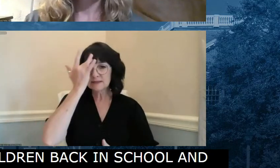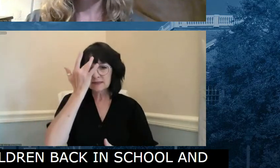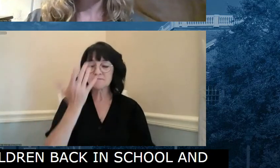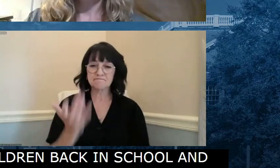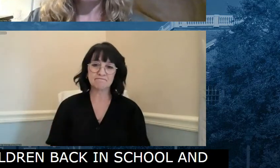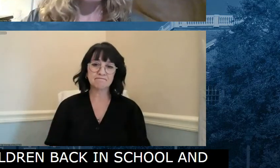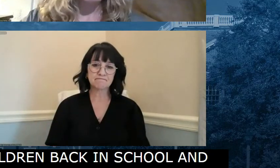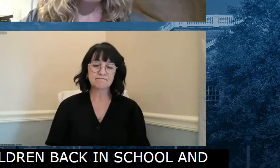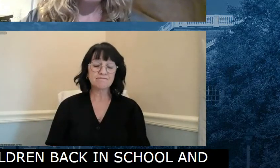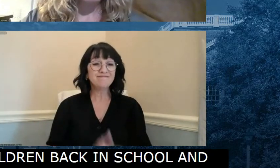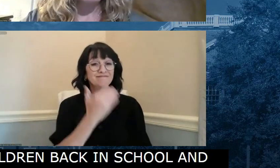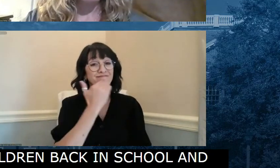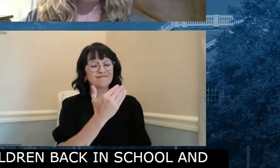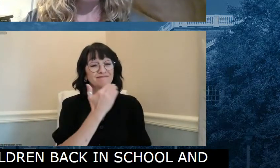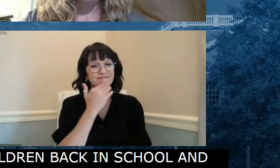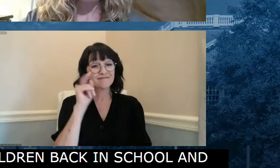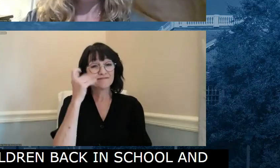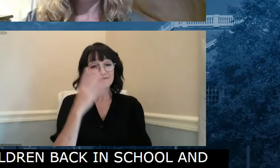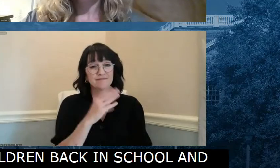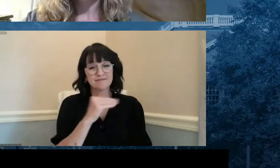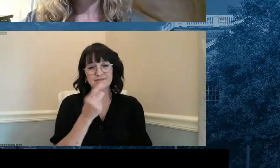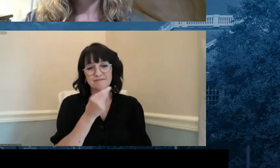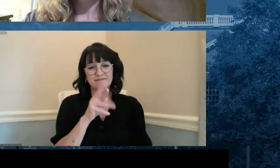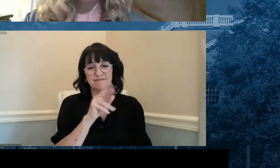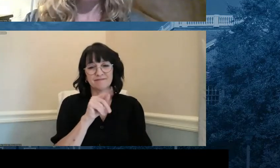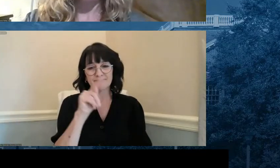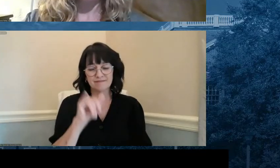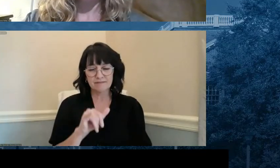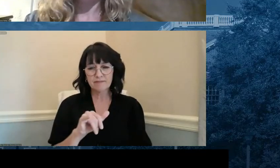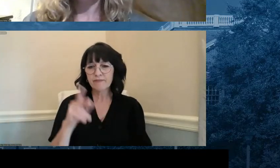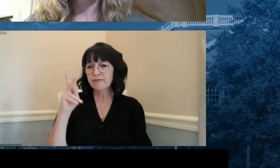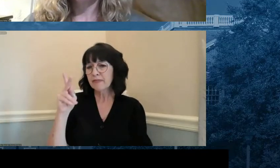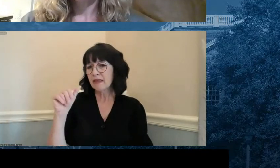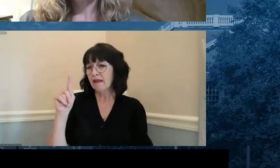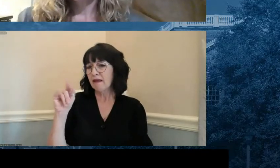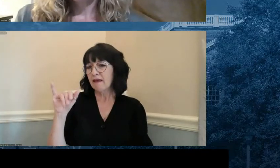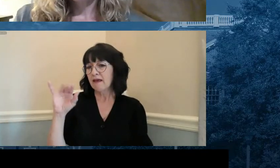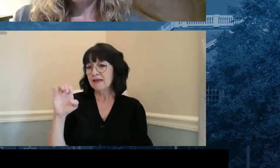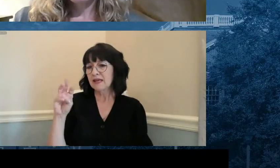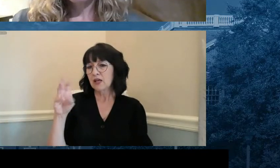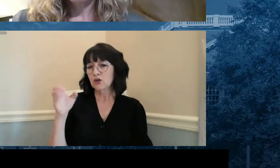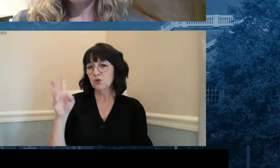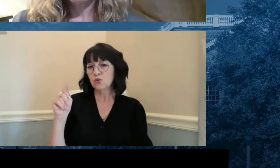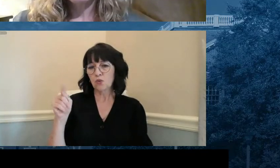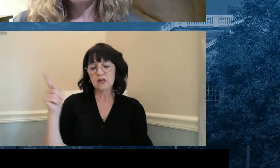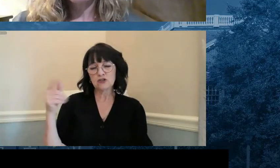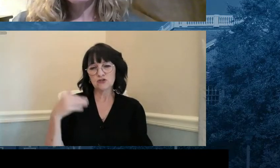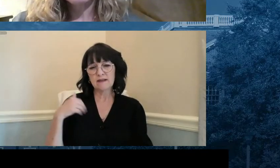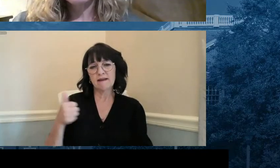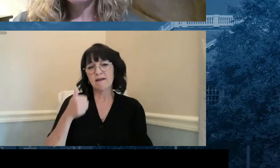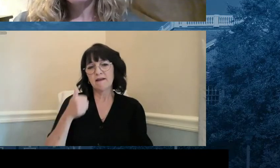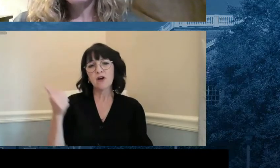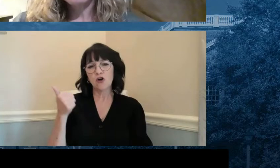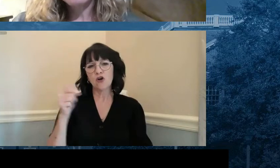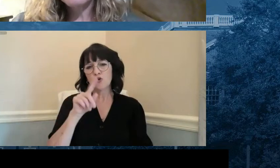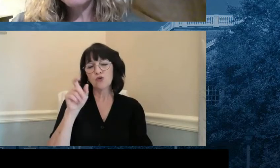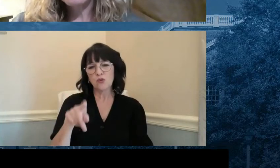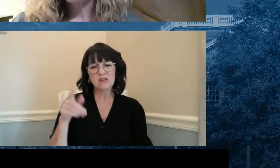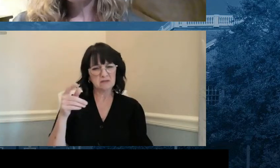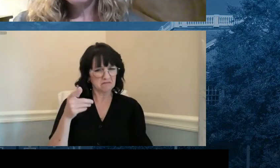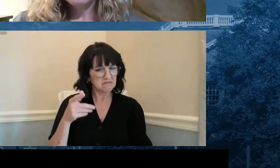Thank you, Governor. Dr. Rattay. Katie West in the pre-submitted questions has a follow-up for that. She says case numbers are low in